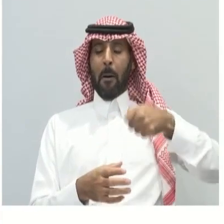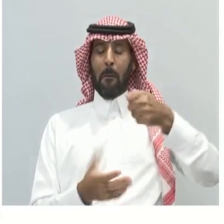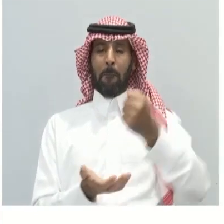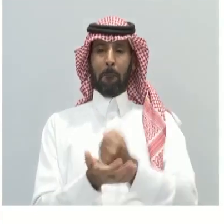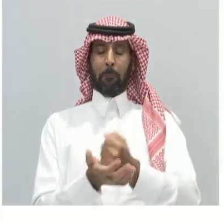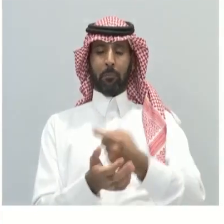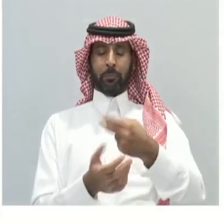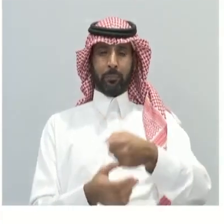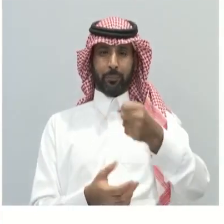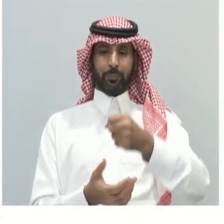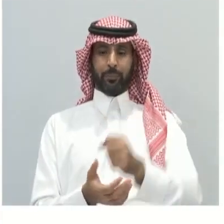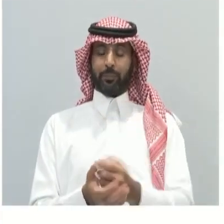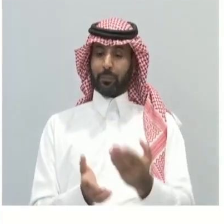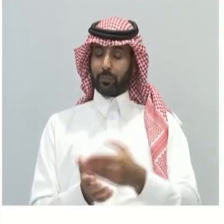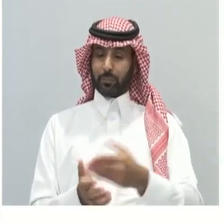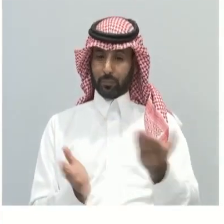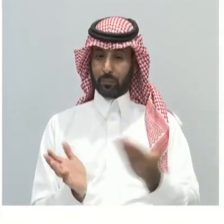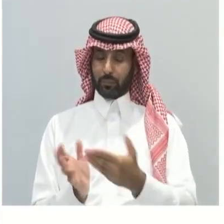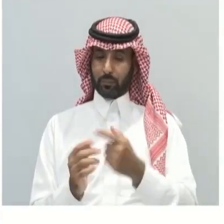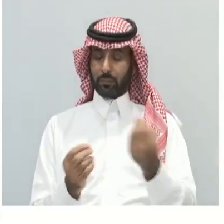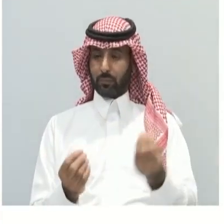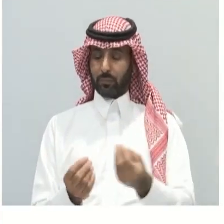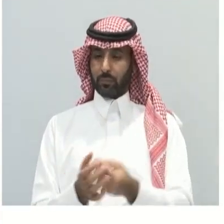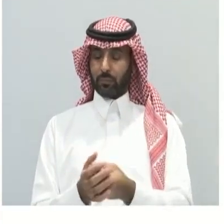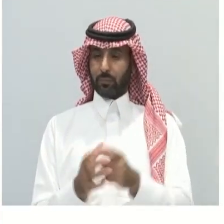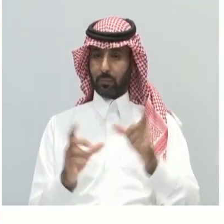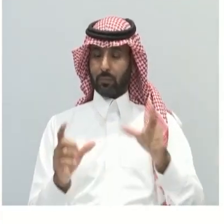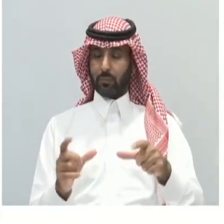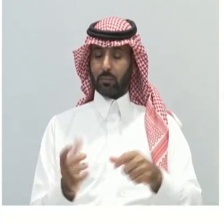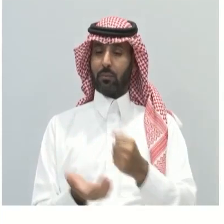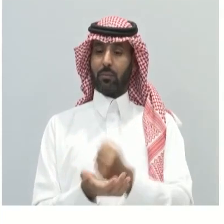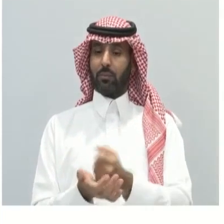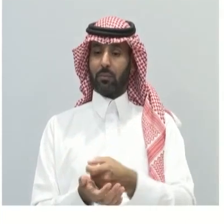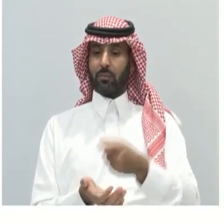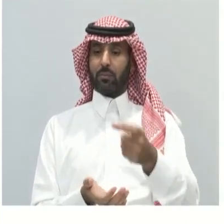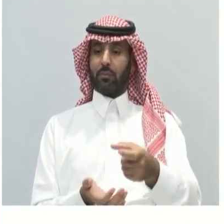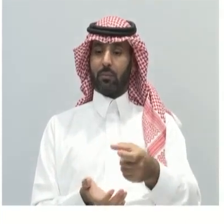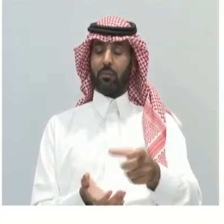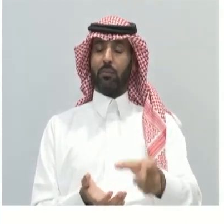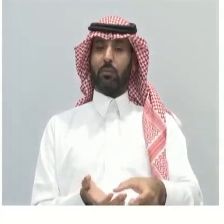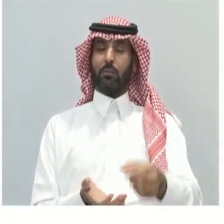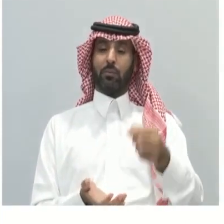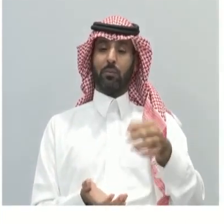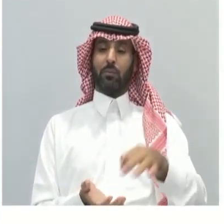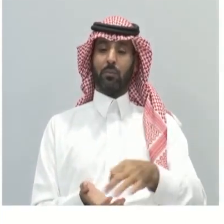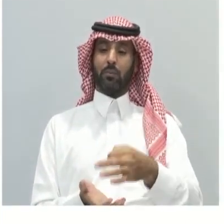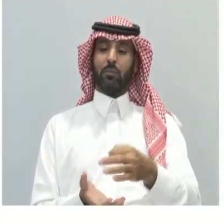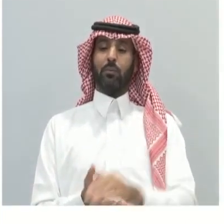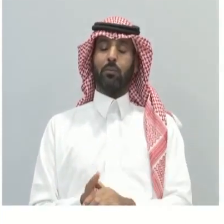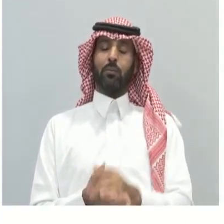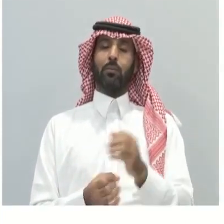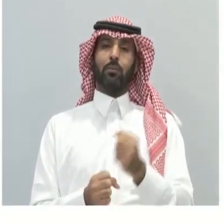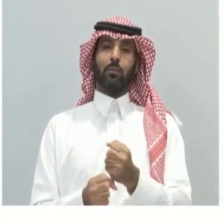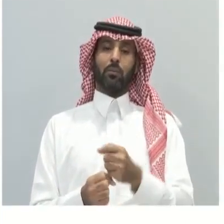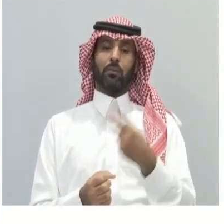coffee. The host gave the guest star a cup of coffee. So here we have two